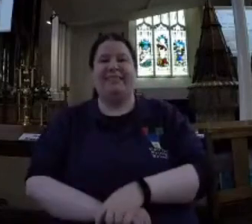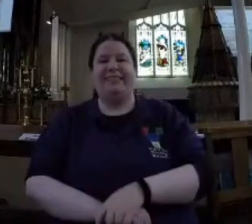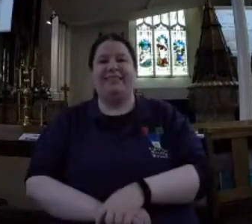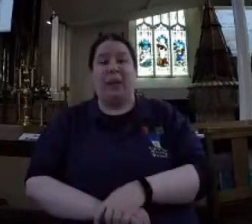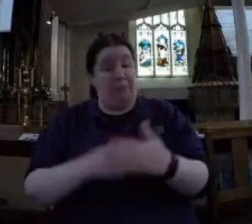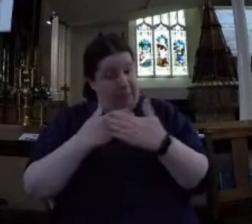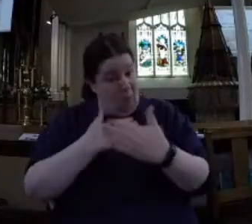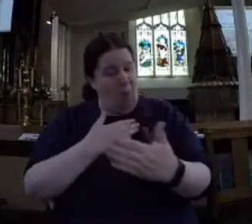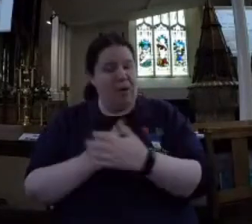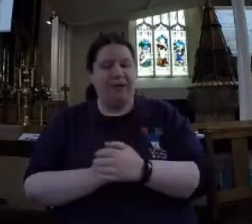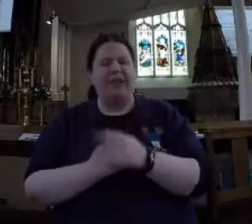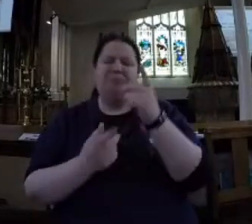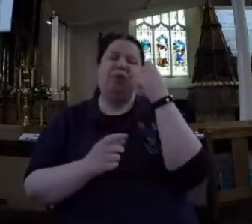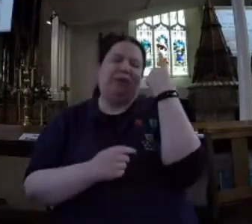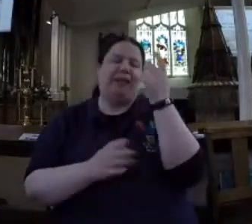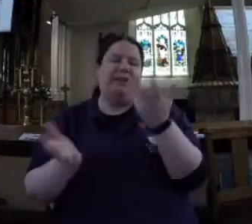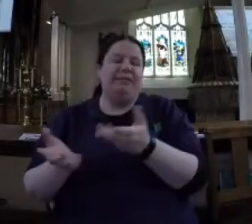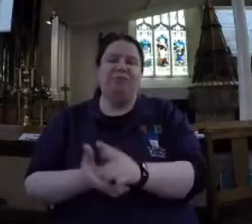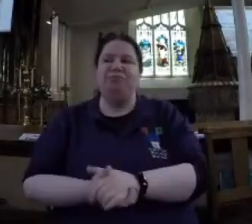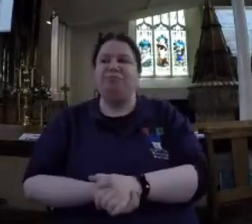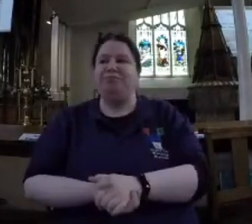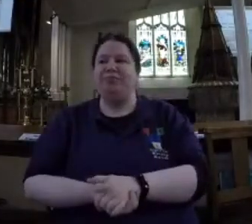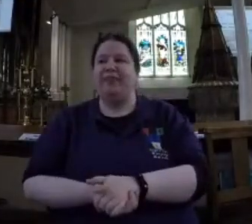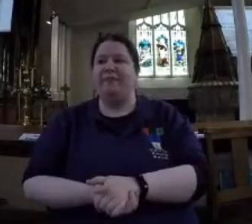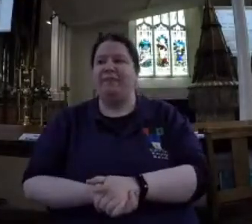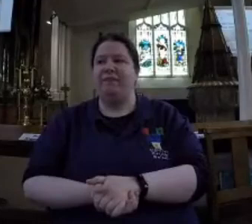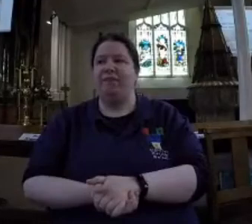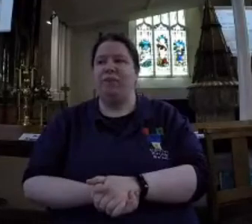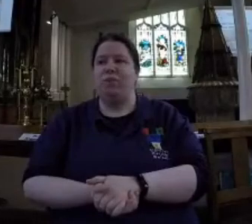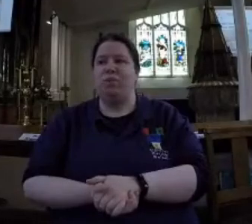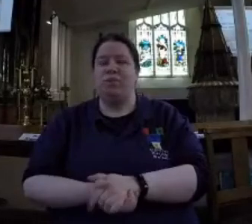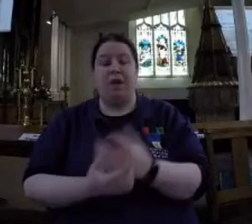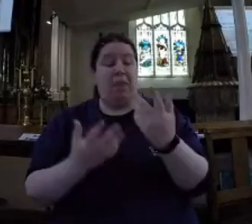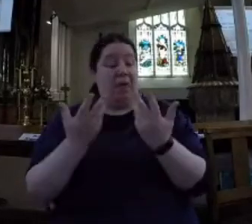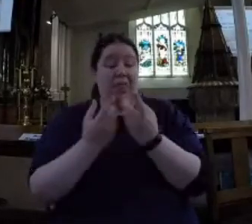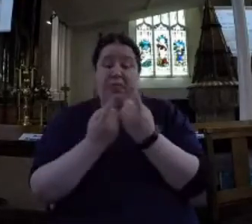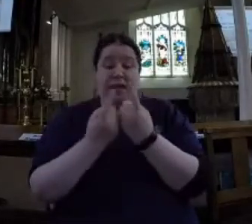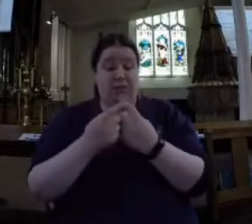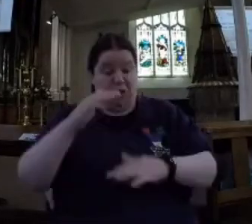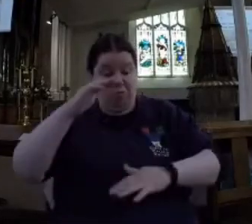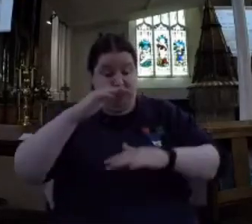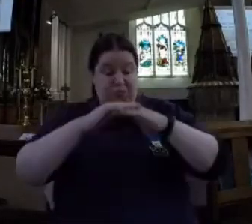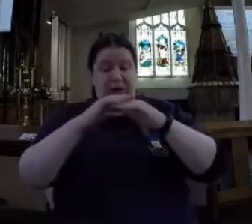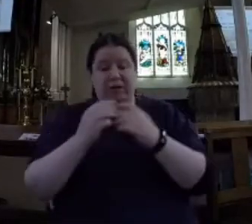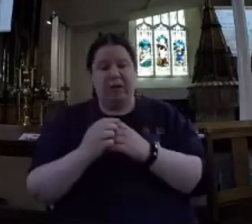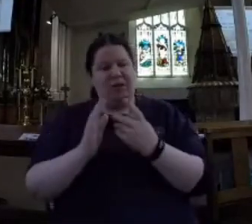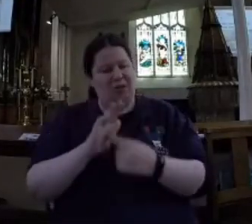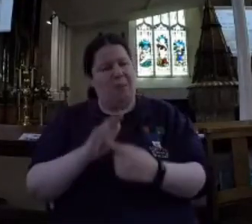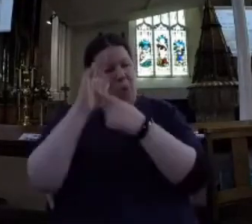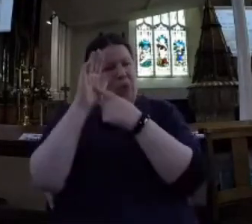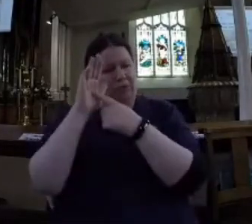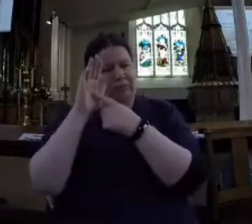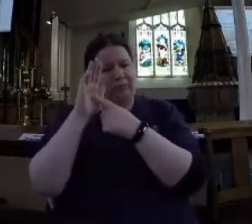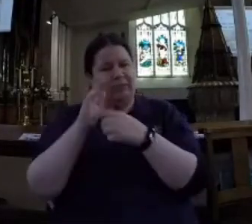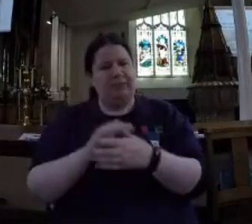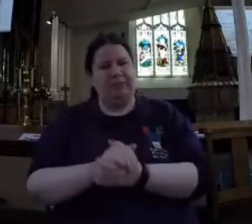And a bit more social media. You get the idea. Other things on the squares that we need to put in the squares are really important things in our